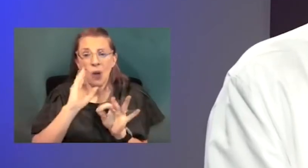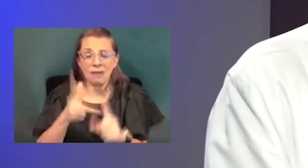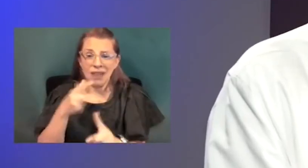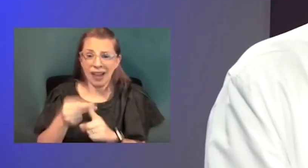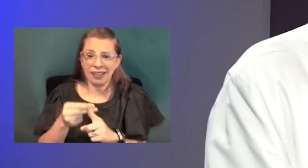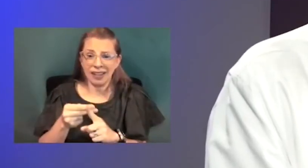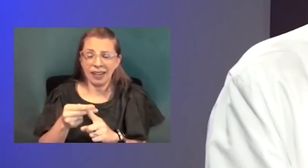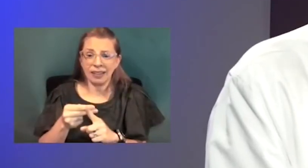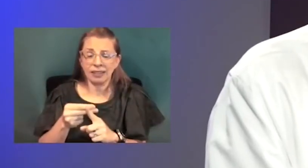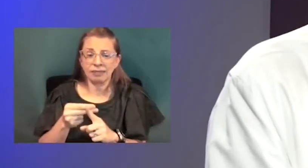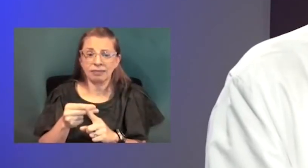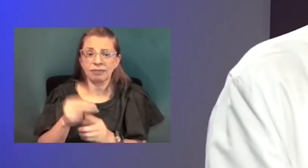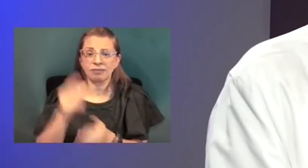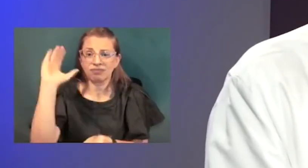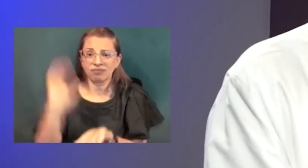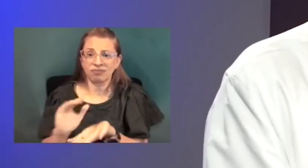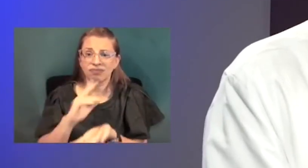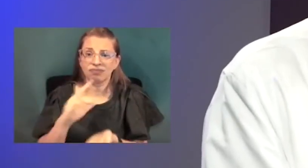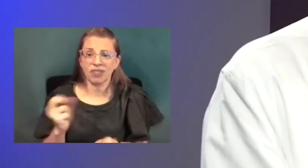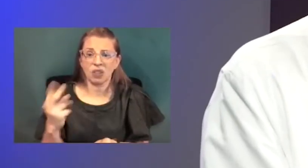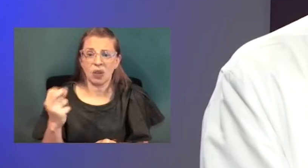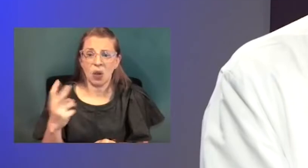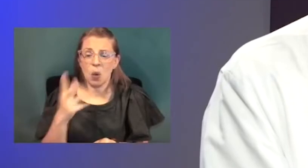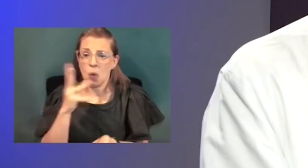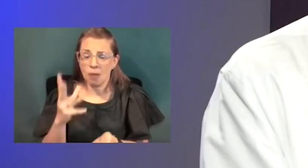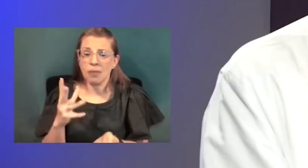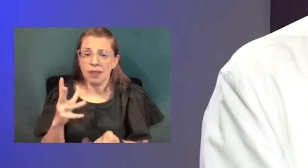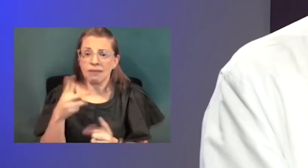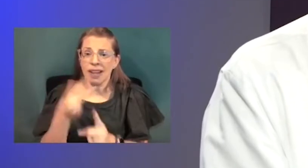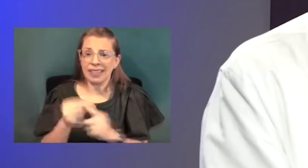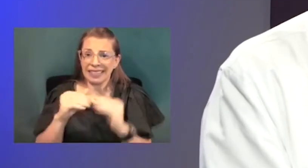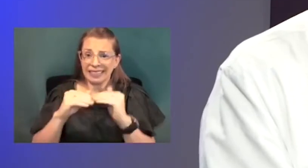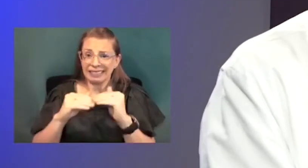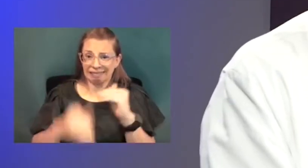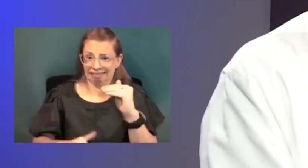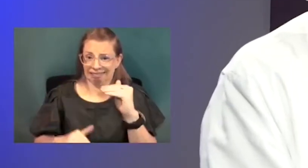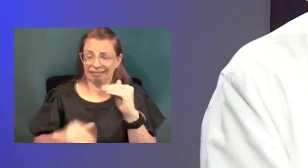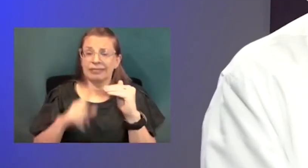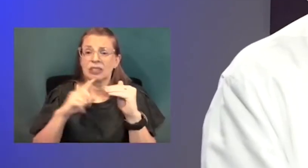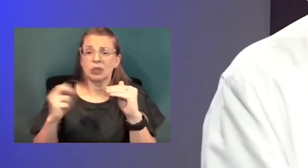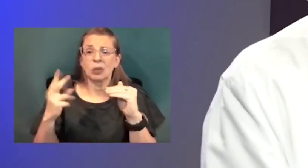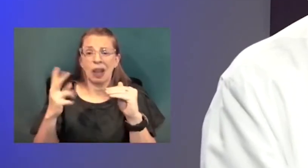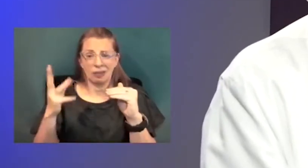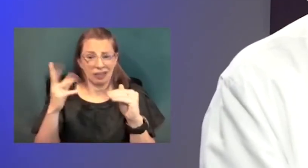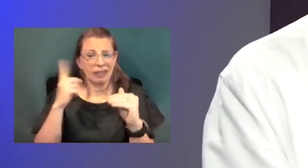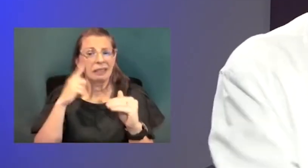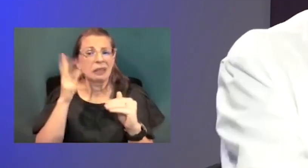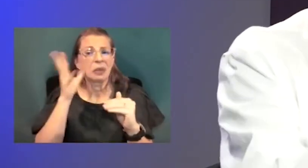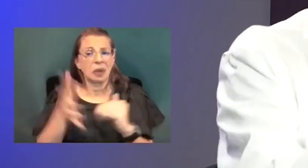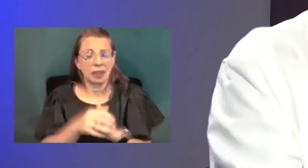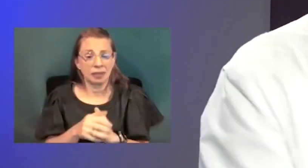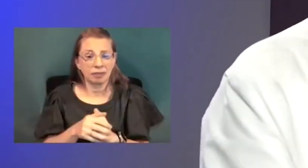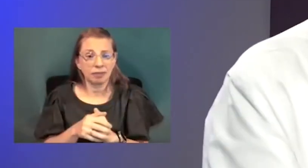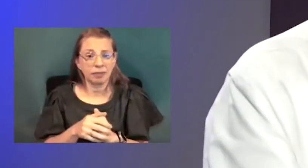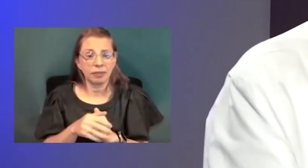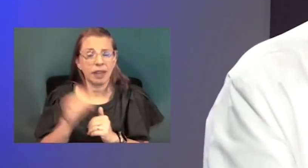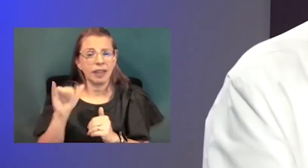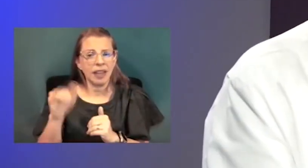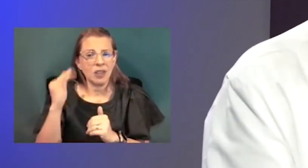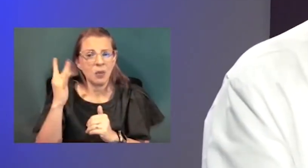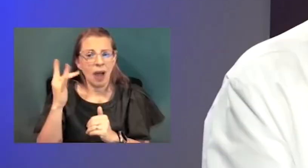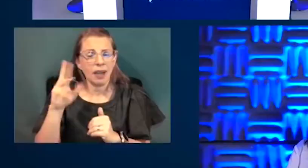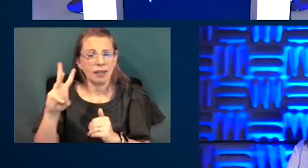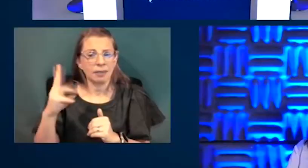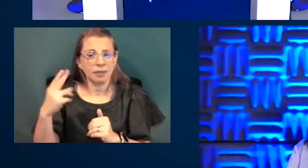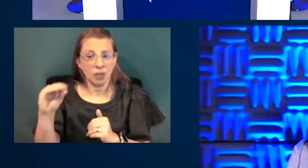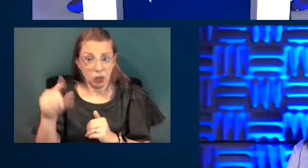the end of the summer, we're going to be vaccinating much younger than that. So I believe that's why the World Health Organization probably, did you take it, did you see what they